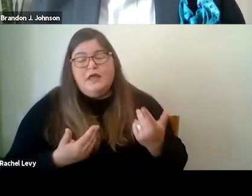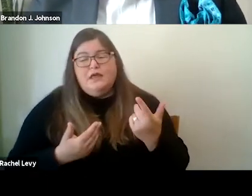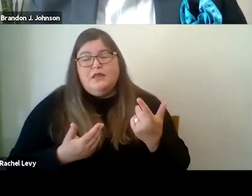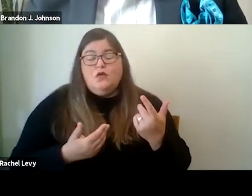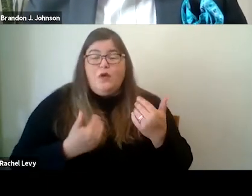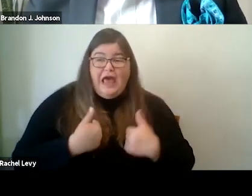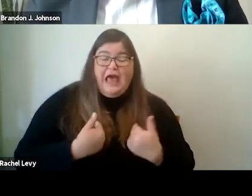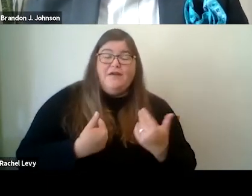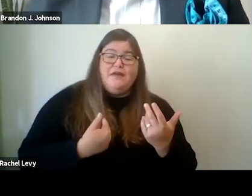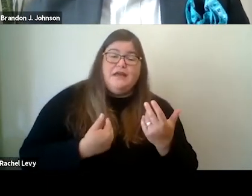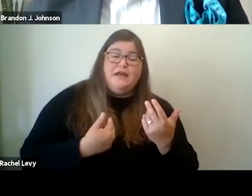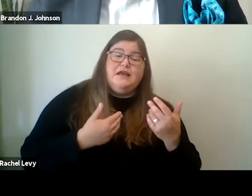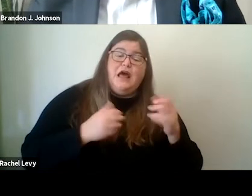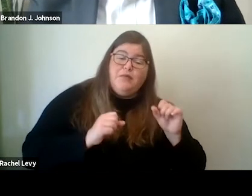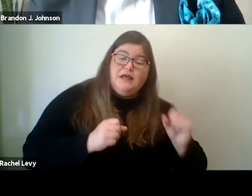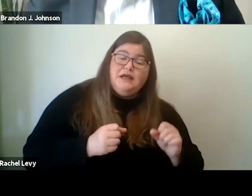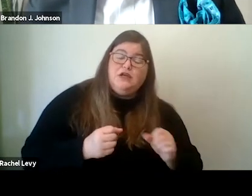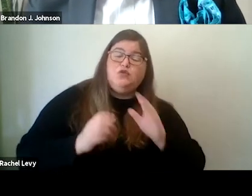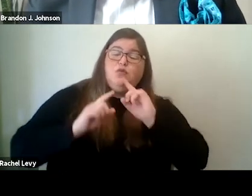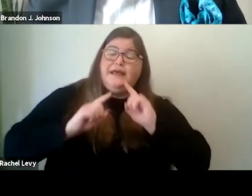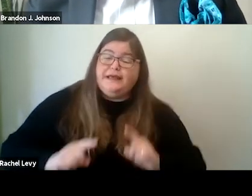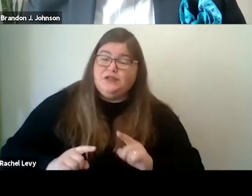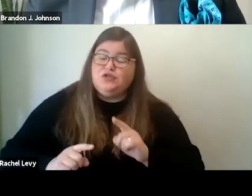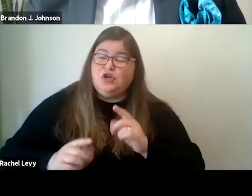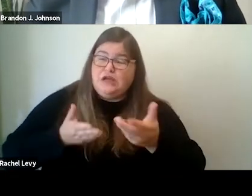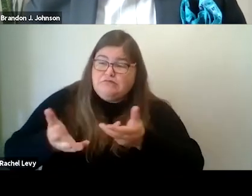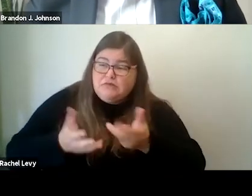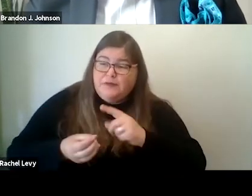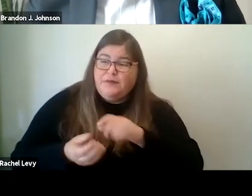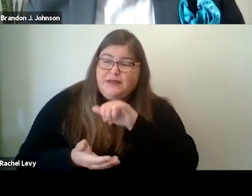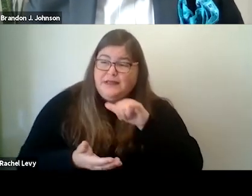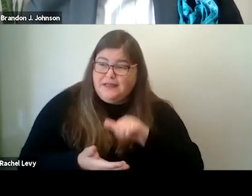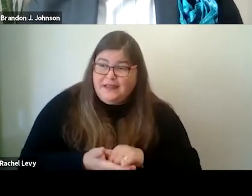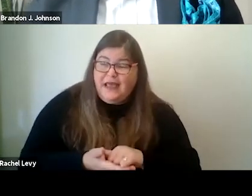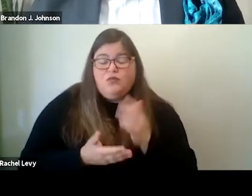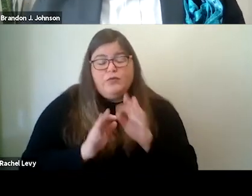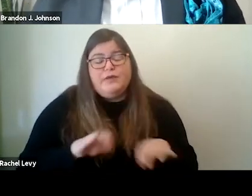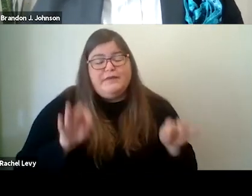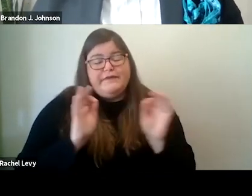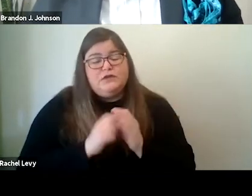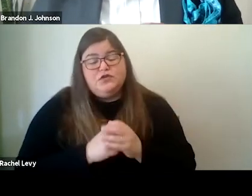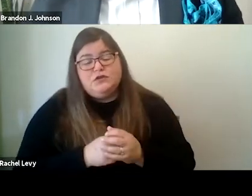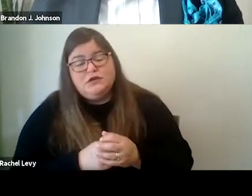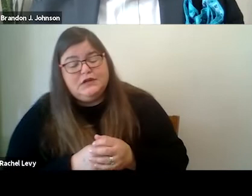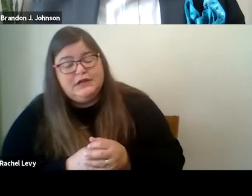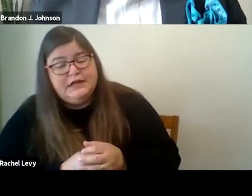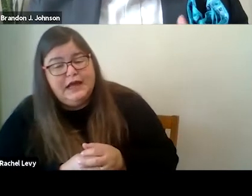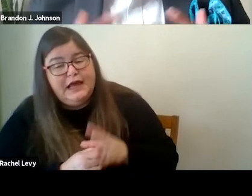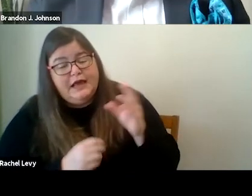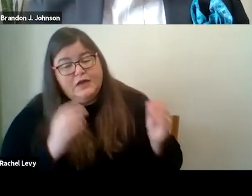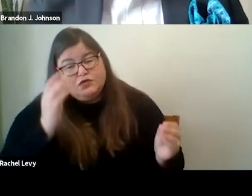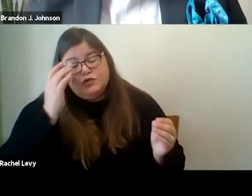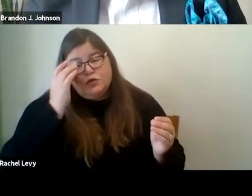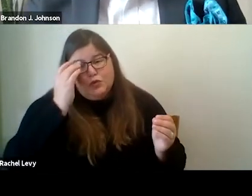they're answering what we expect to be increased calls from various populations. Also,